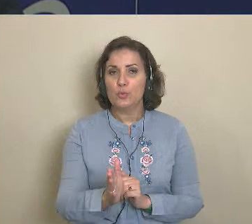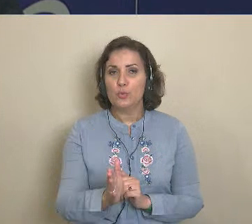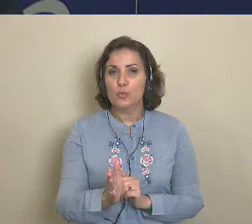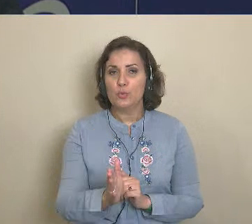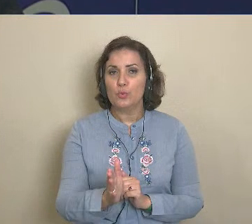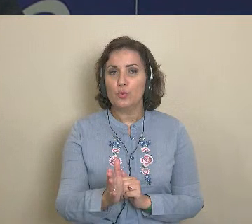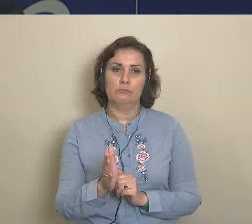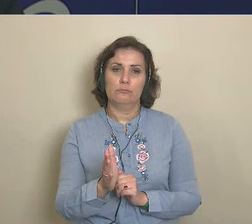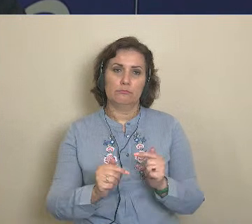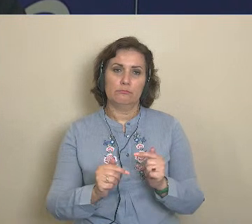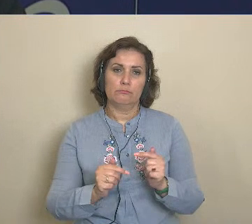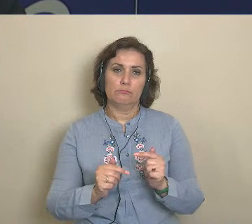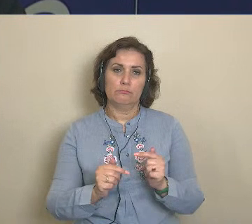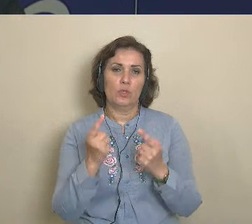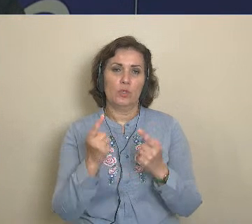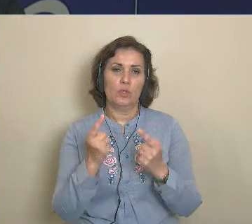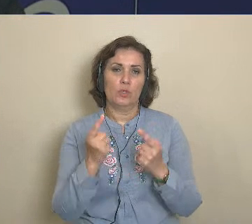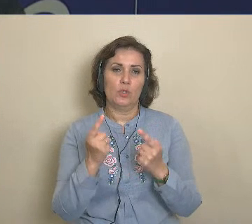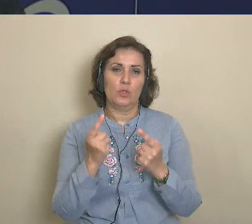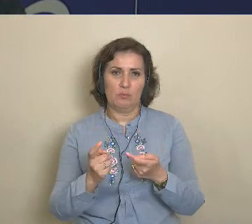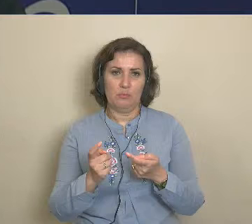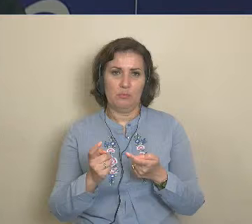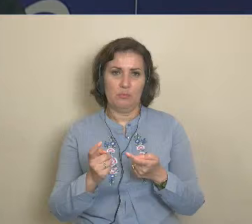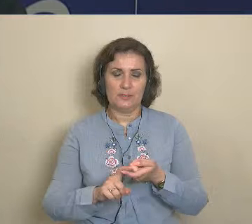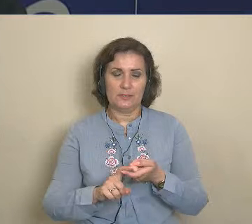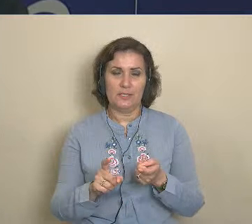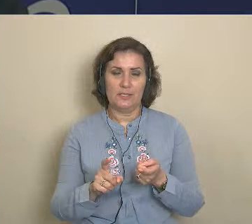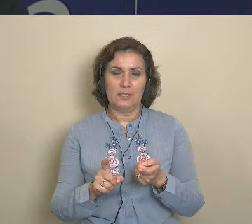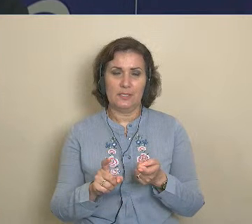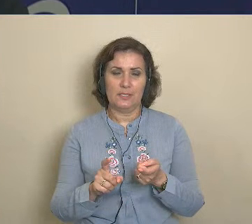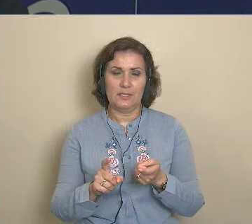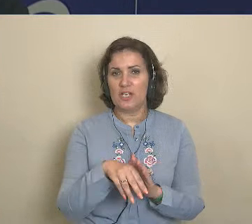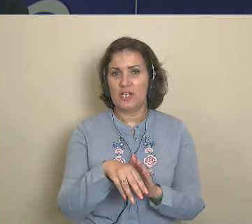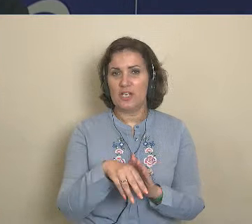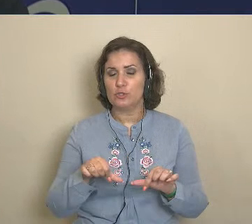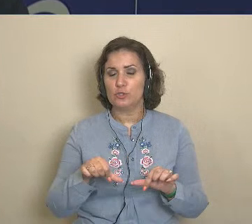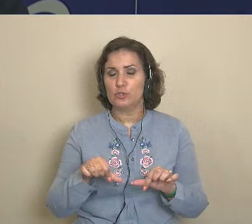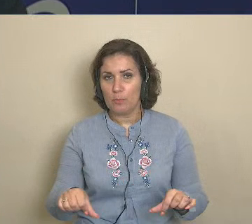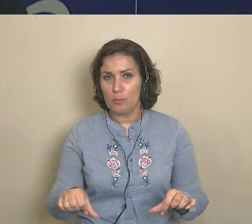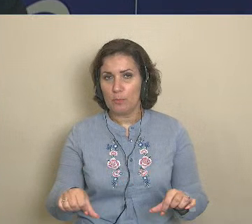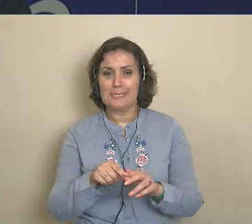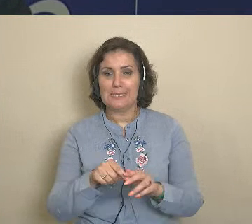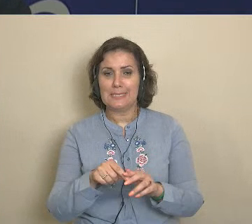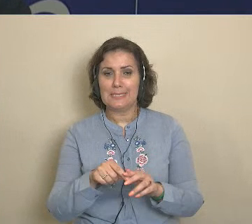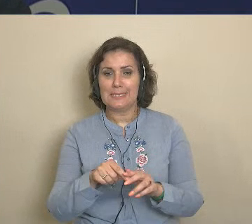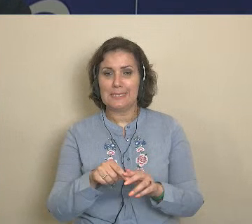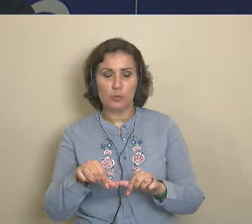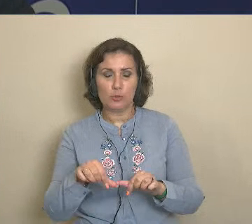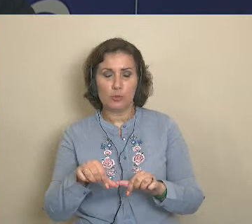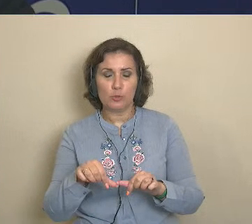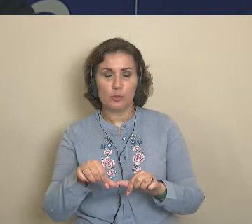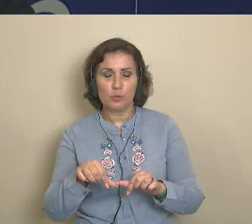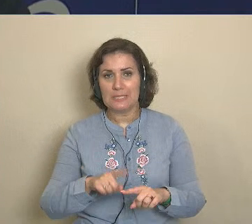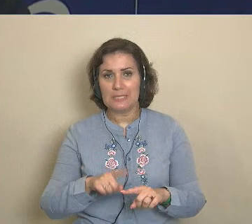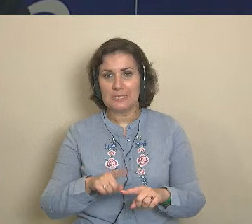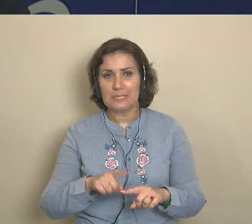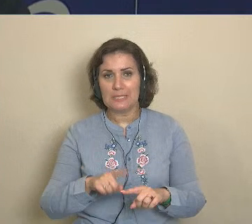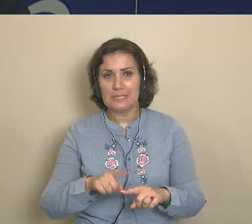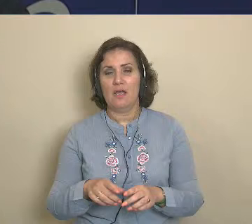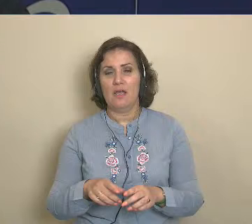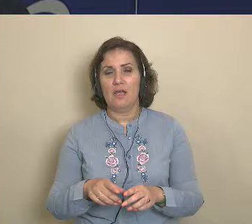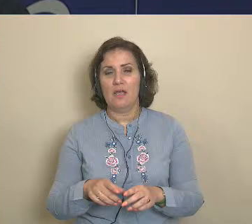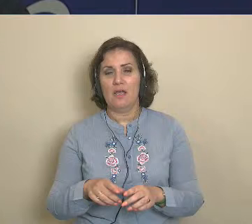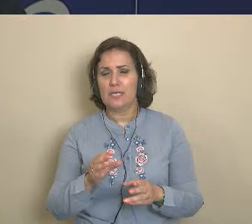PCs, would you like to add something? Another important stage that links PCs with the PCs